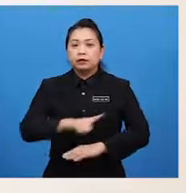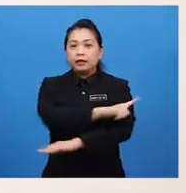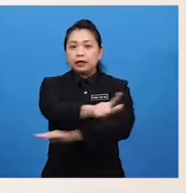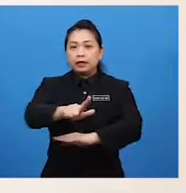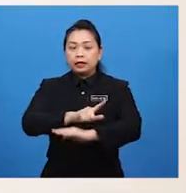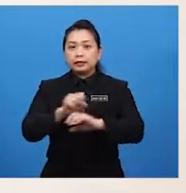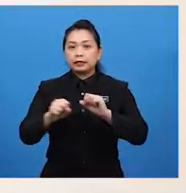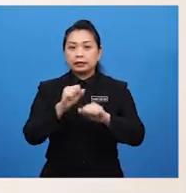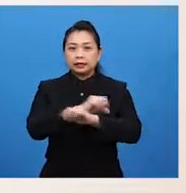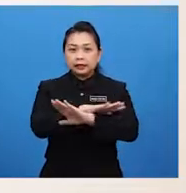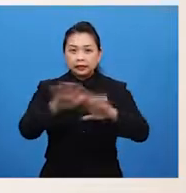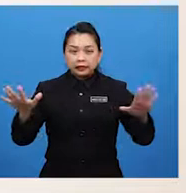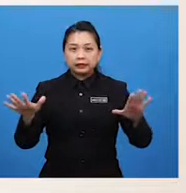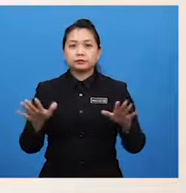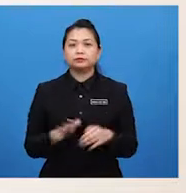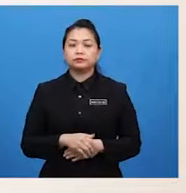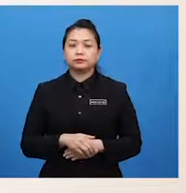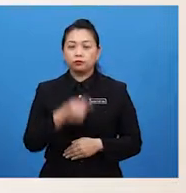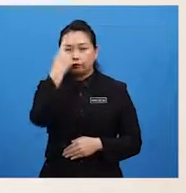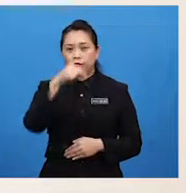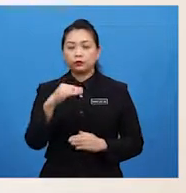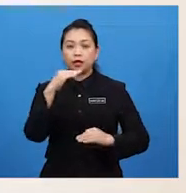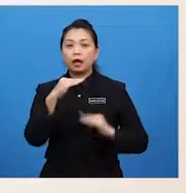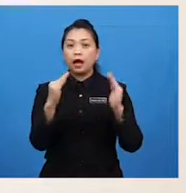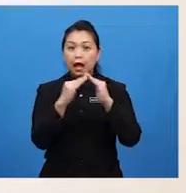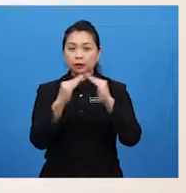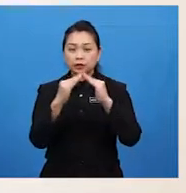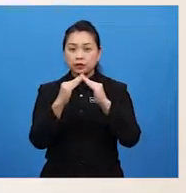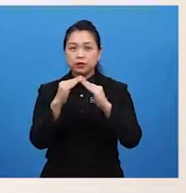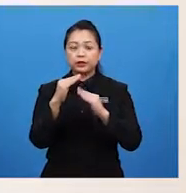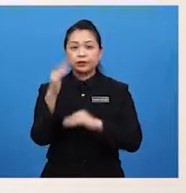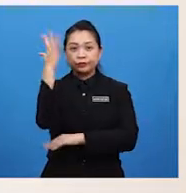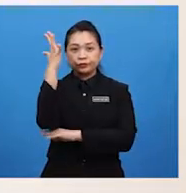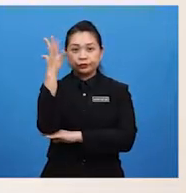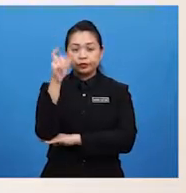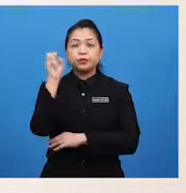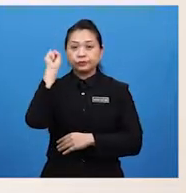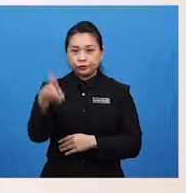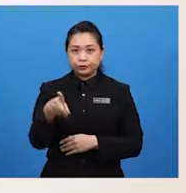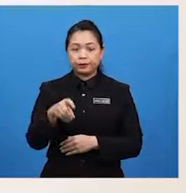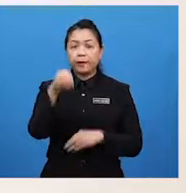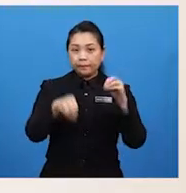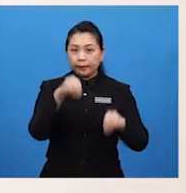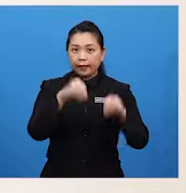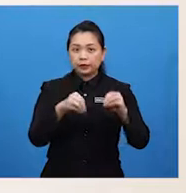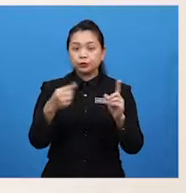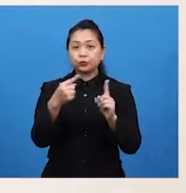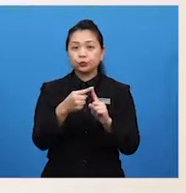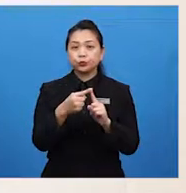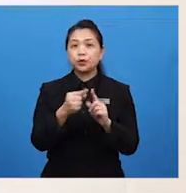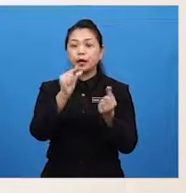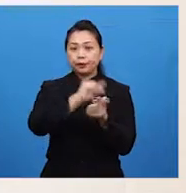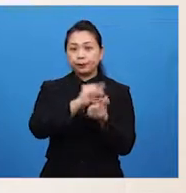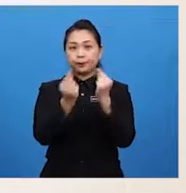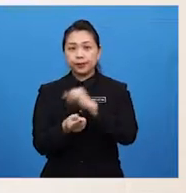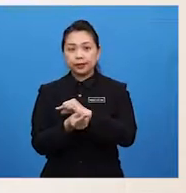for housing development should be restricted and trees should be replanted to replace the lost